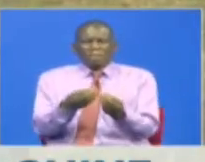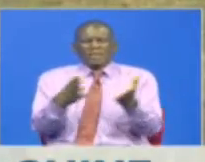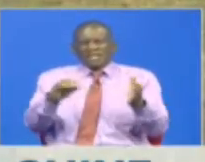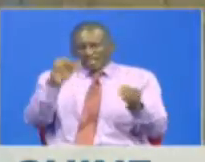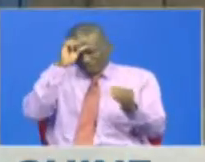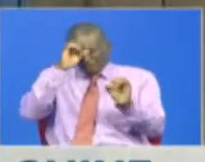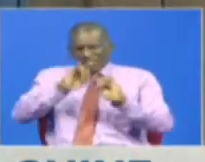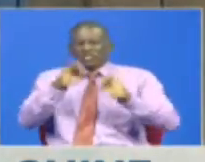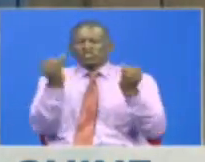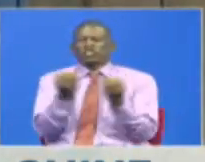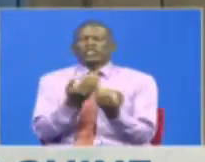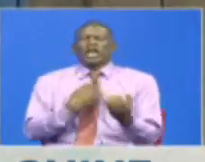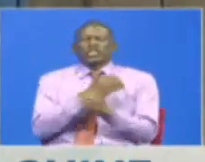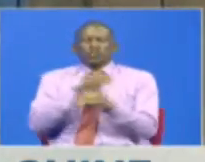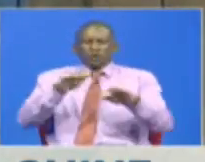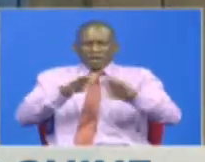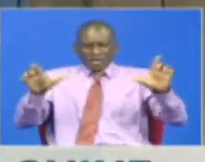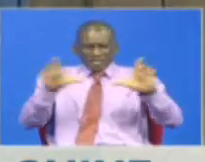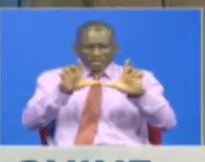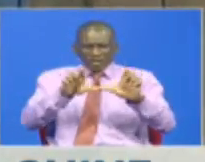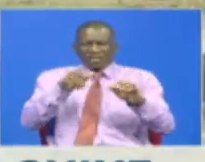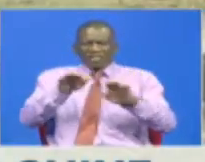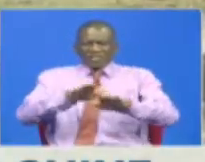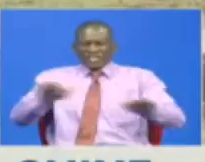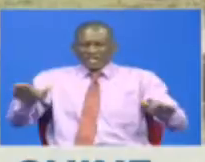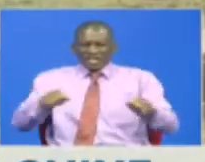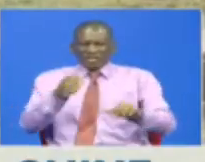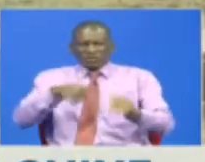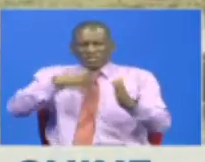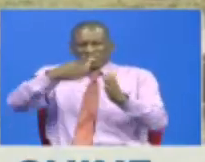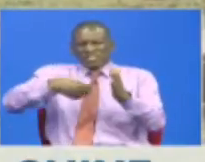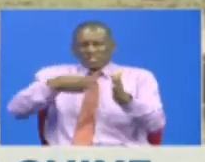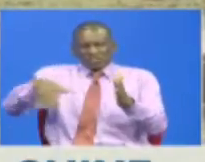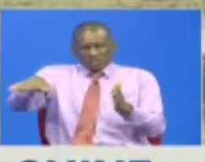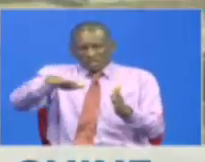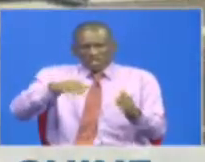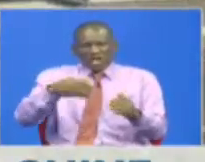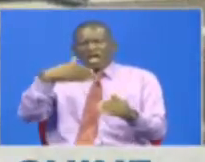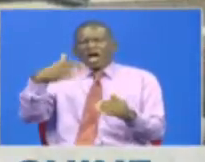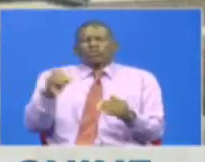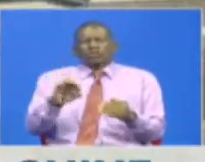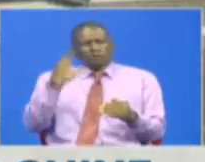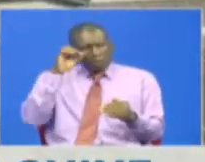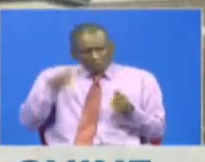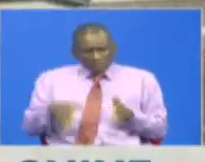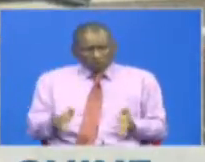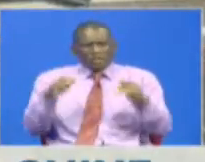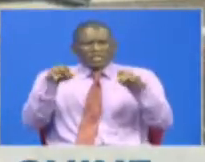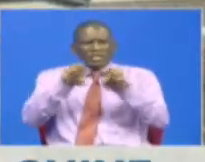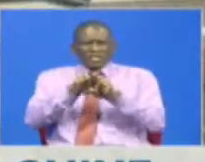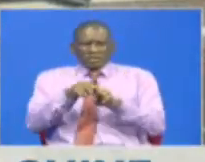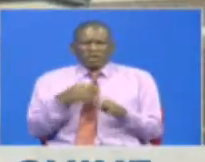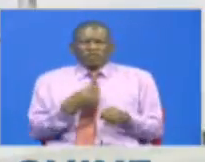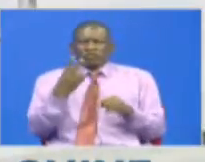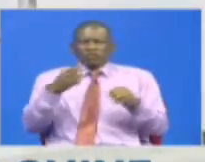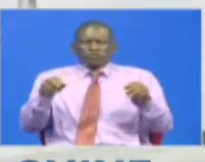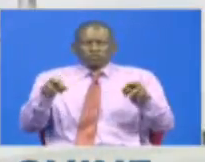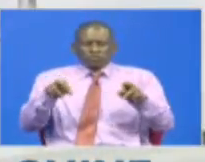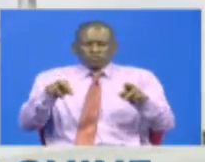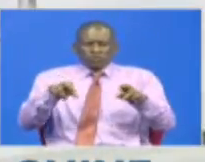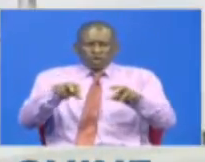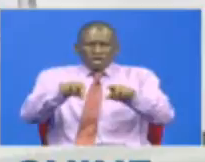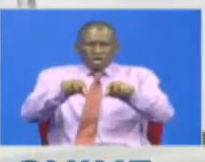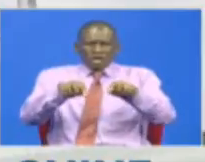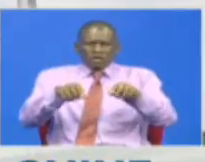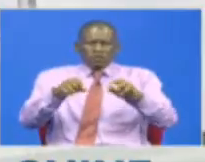have titles. The prime piece of land located in industrial area off Mombasa Road still hosts 2 blocks, a transmission